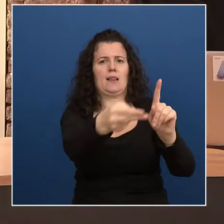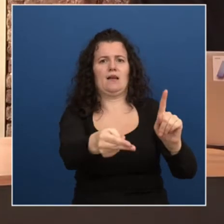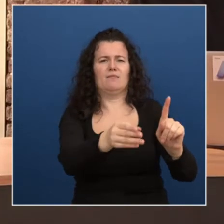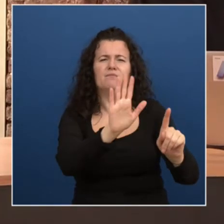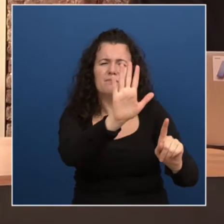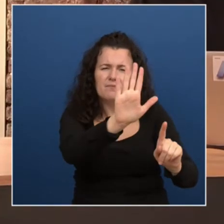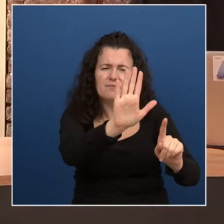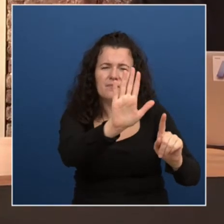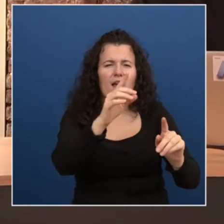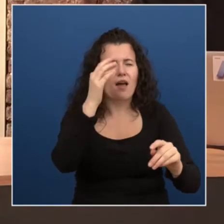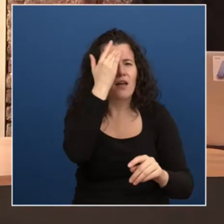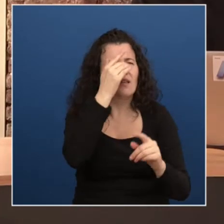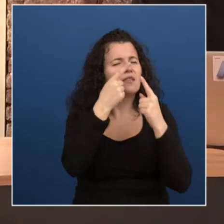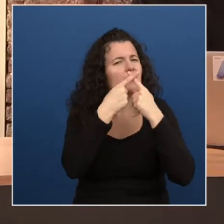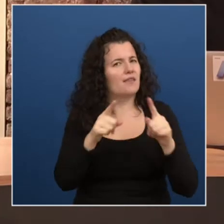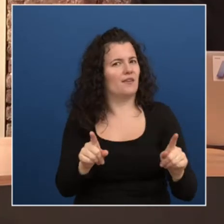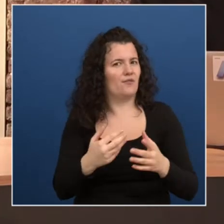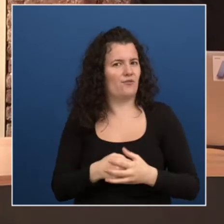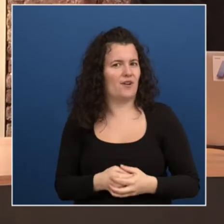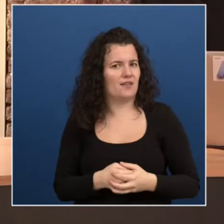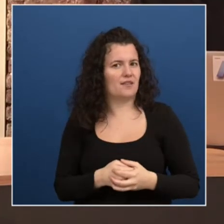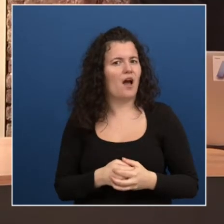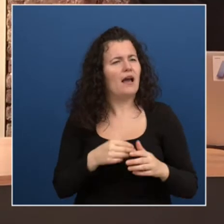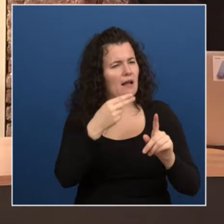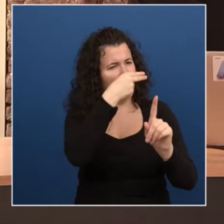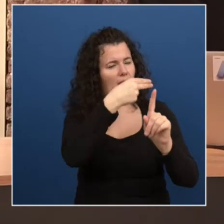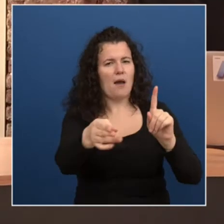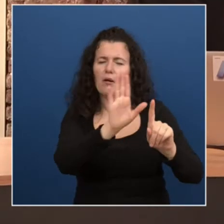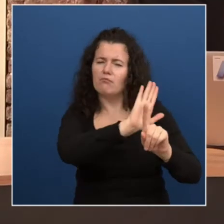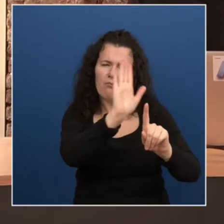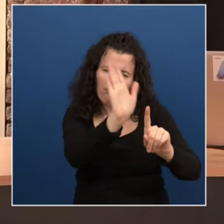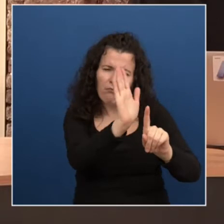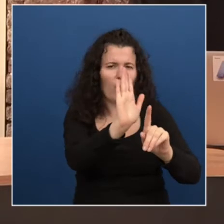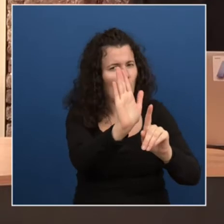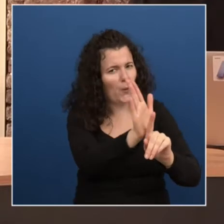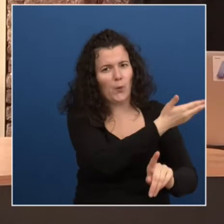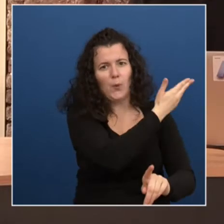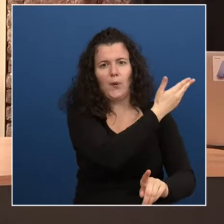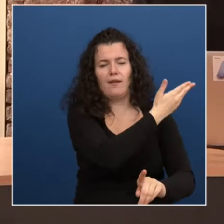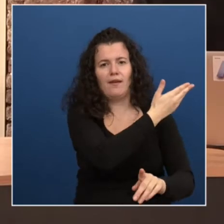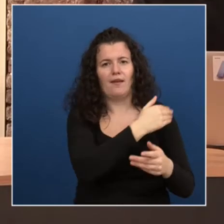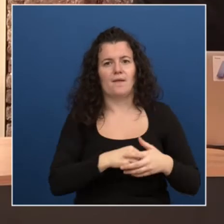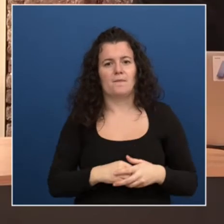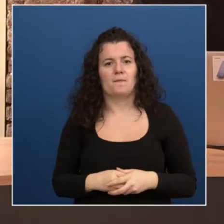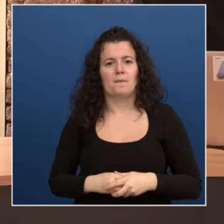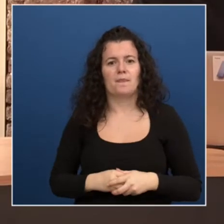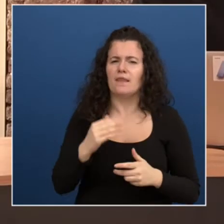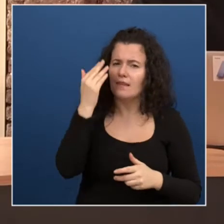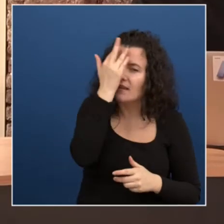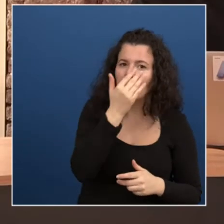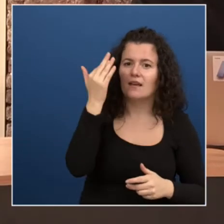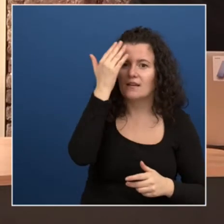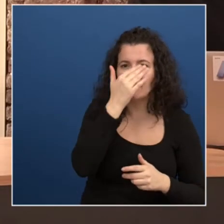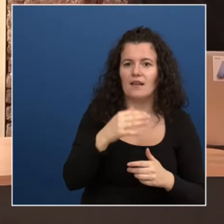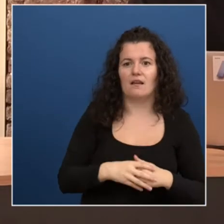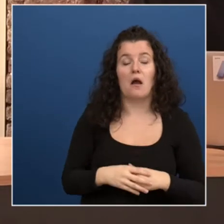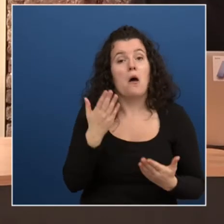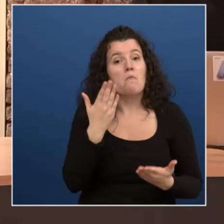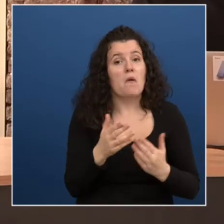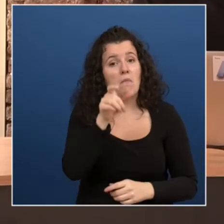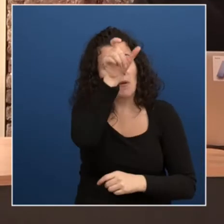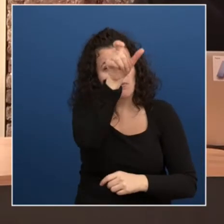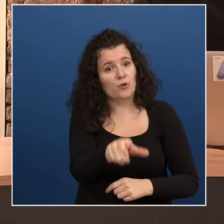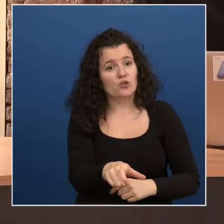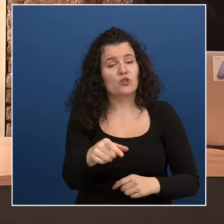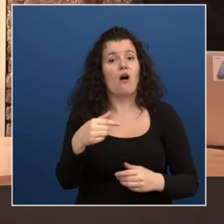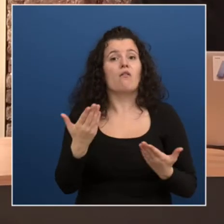trace or see through the labels. And always think in and not or. It's one of the most